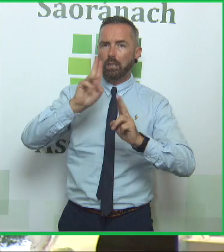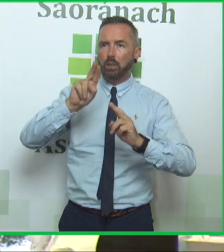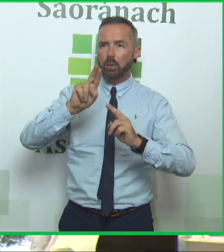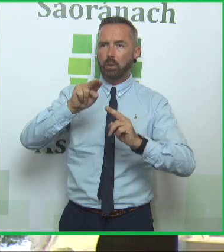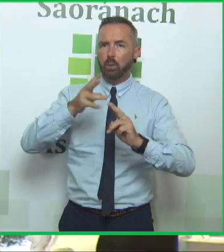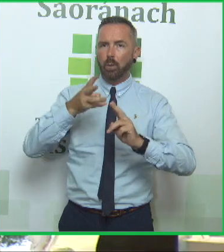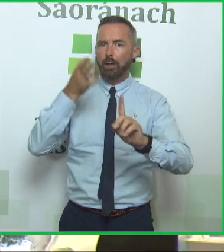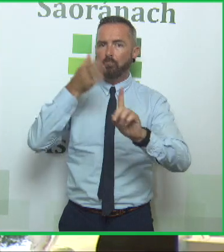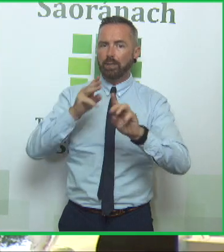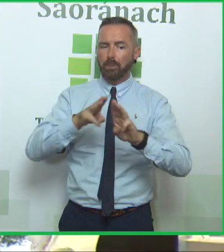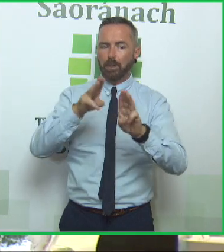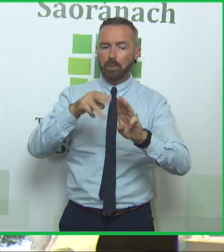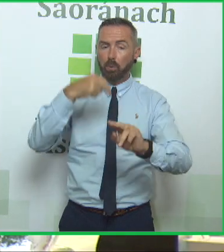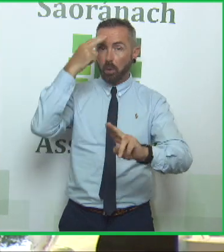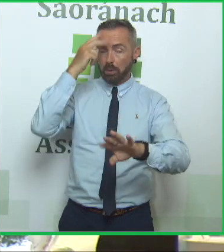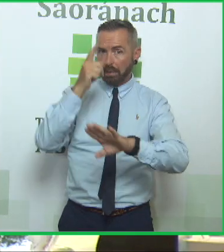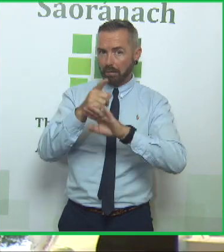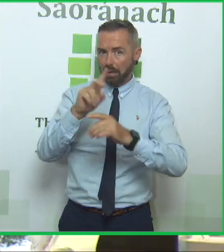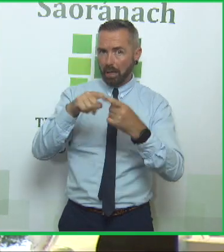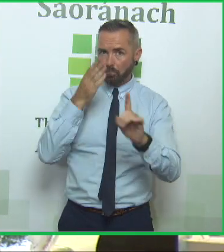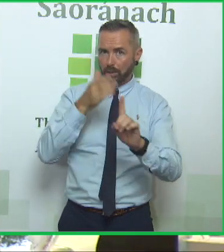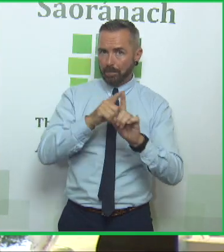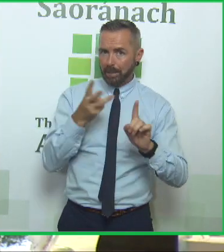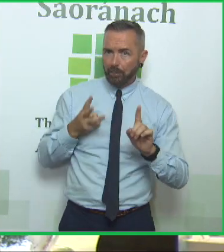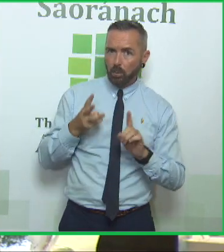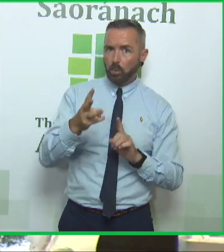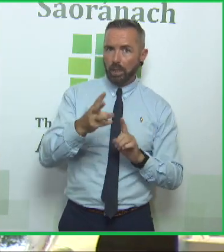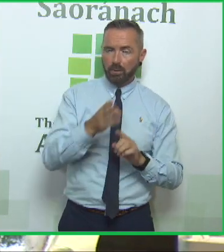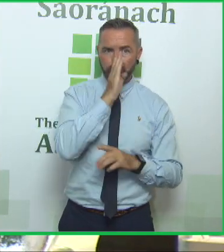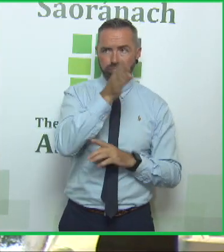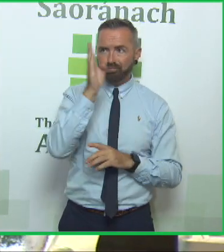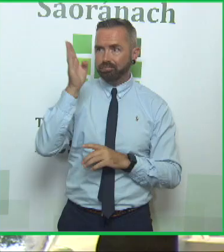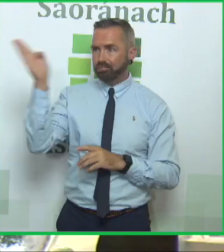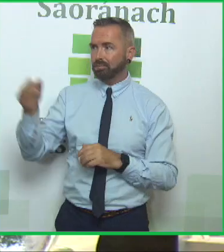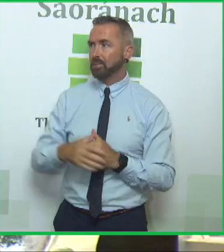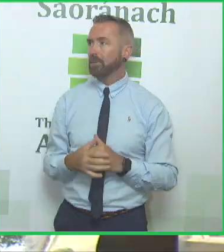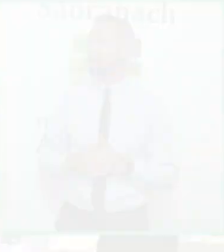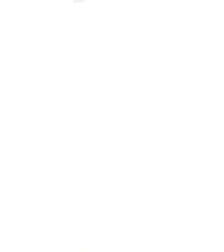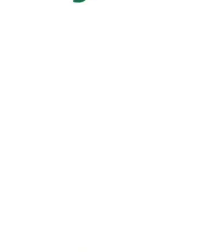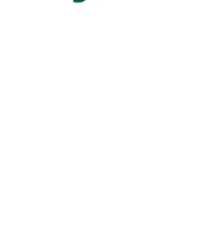So we understand that changing landscape and reach them in a very different way. So thank you very much for that, Nicki.